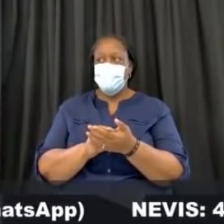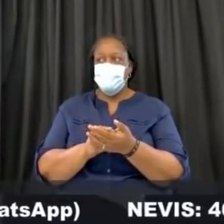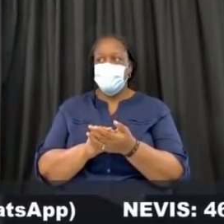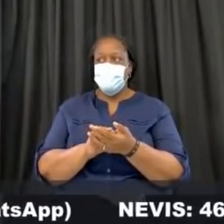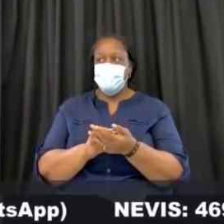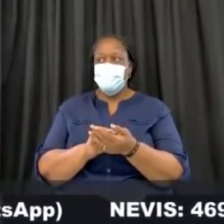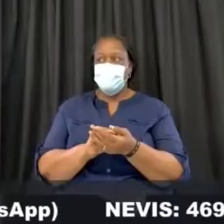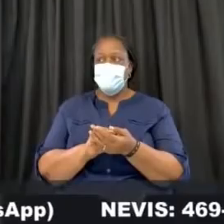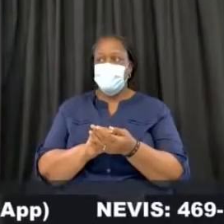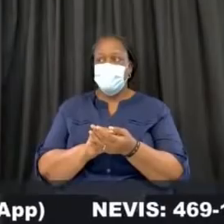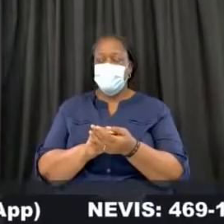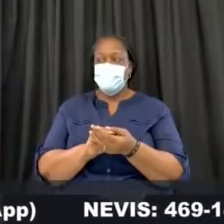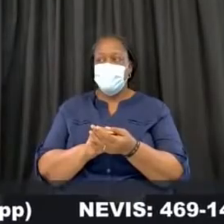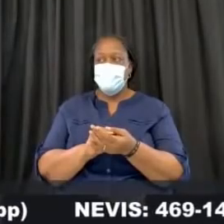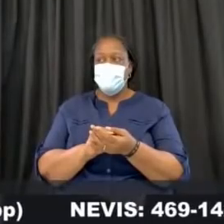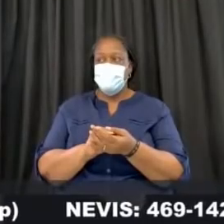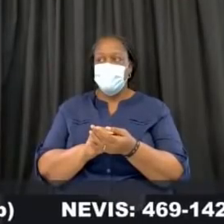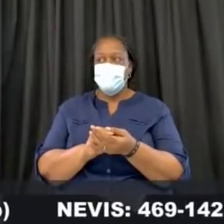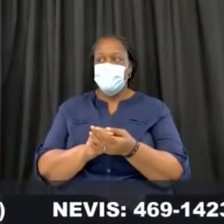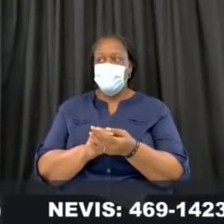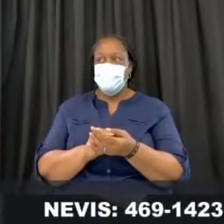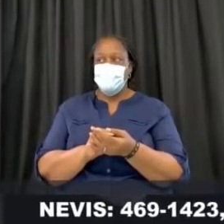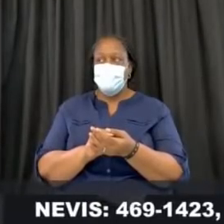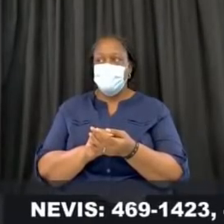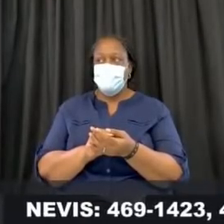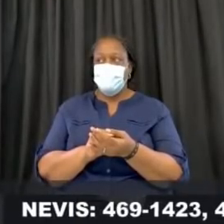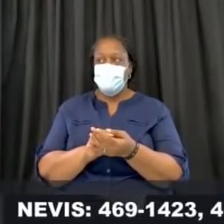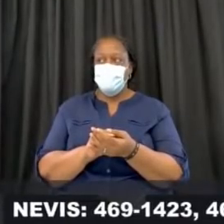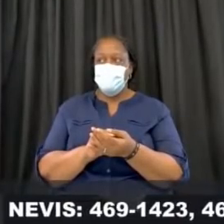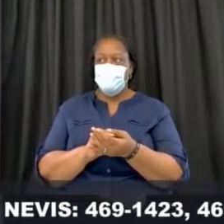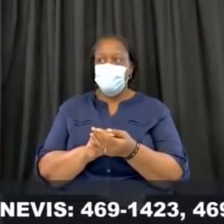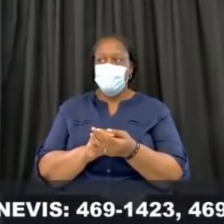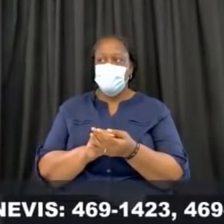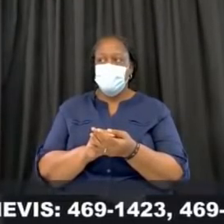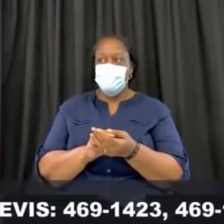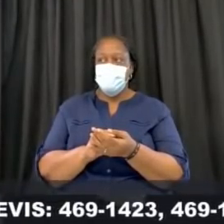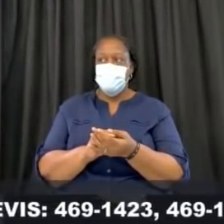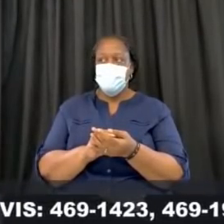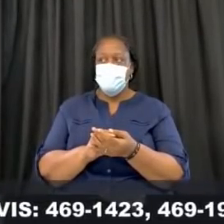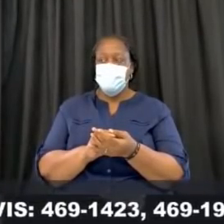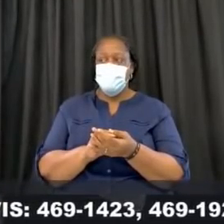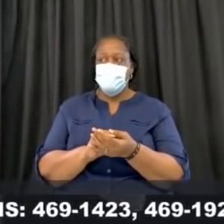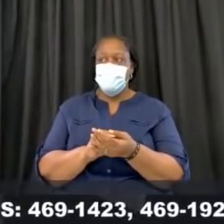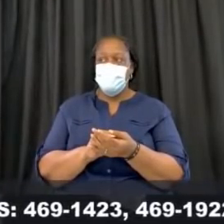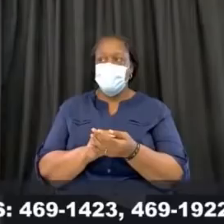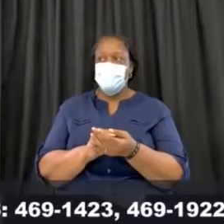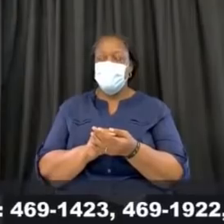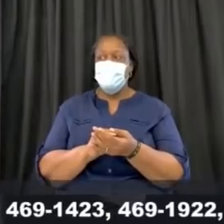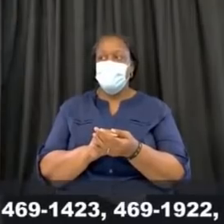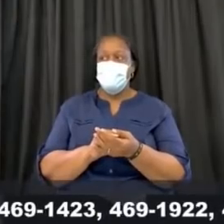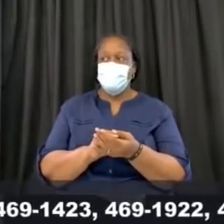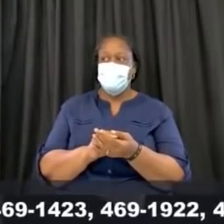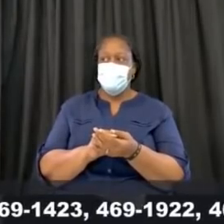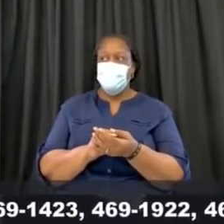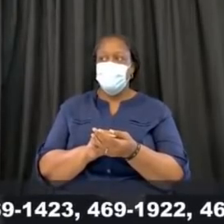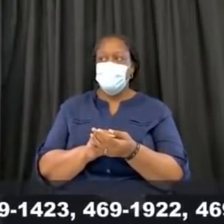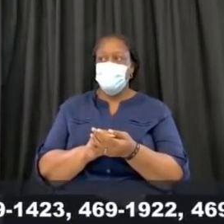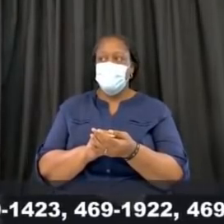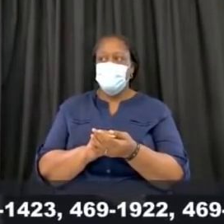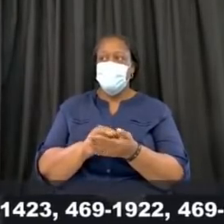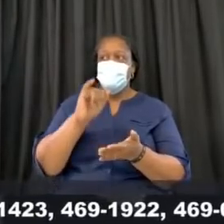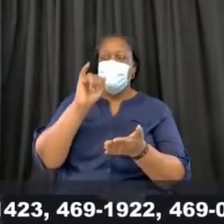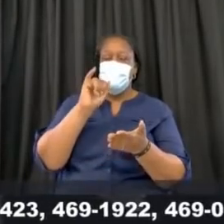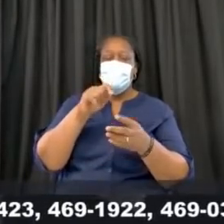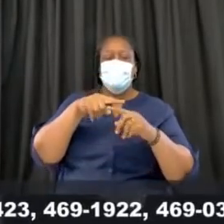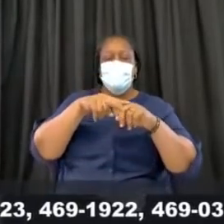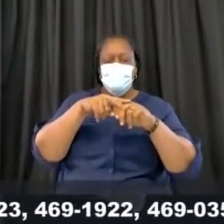Phipps, said quite categorically about a year ago that we will not be using. I don't think any country is actually using that